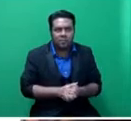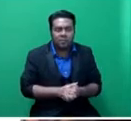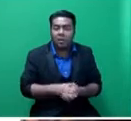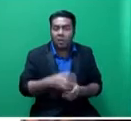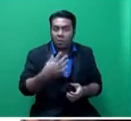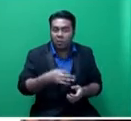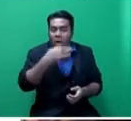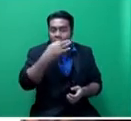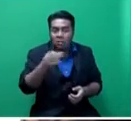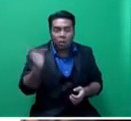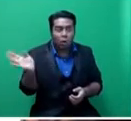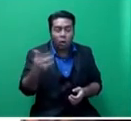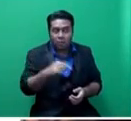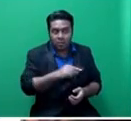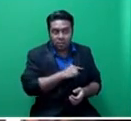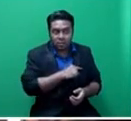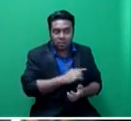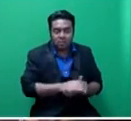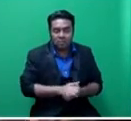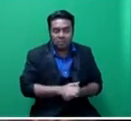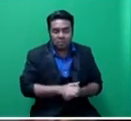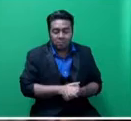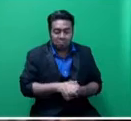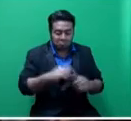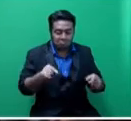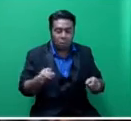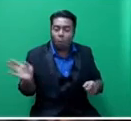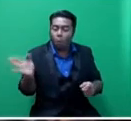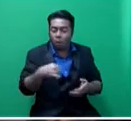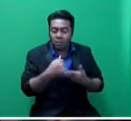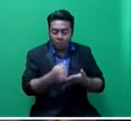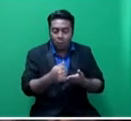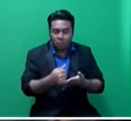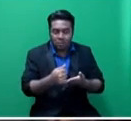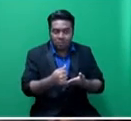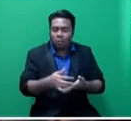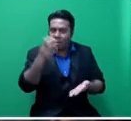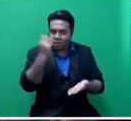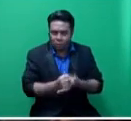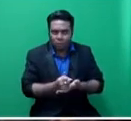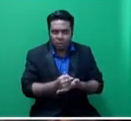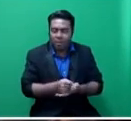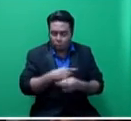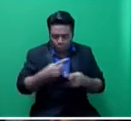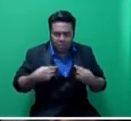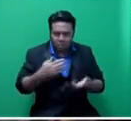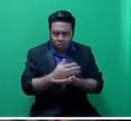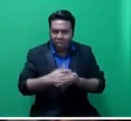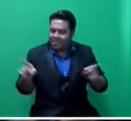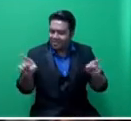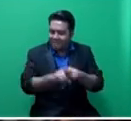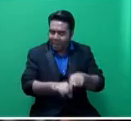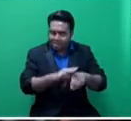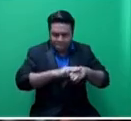ask all of us, give the Ministry of Agriculture all the support that they did, and ensure that we share the same